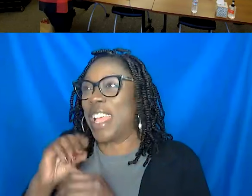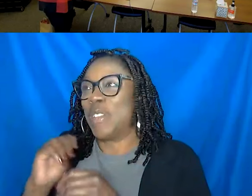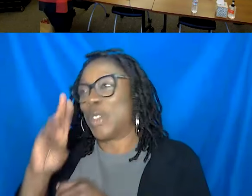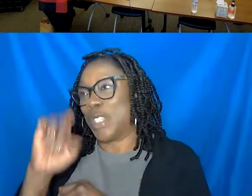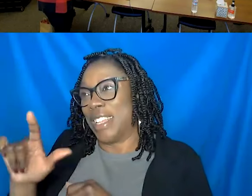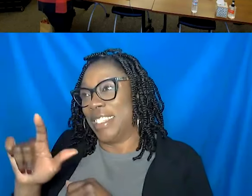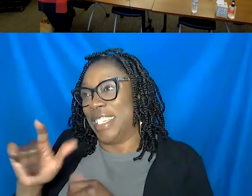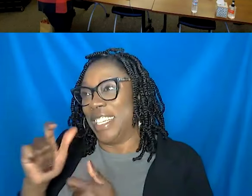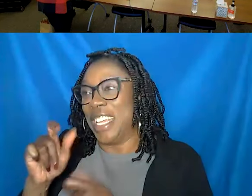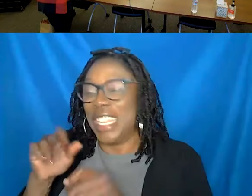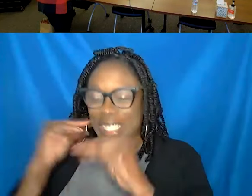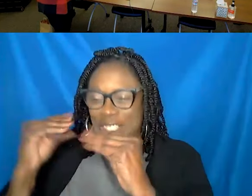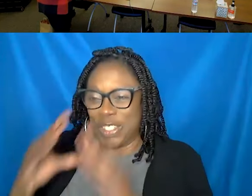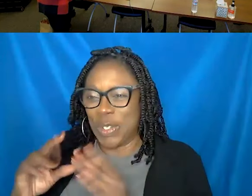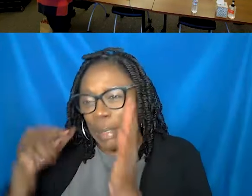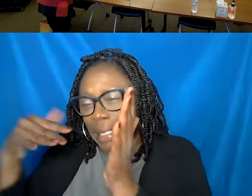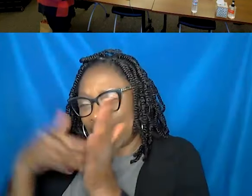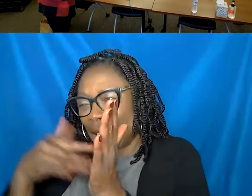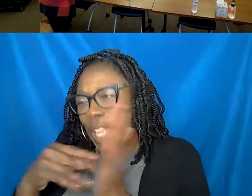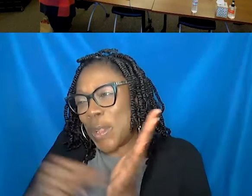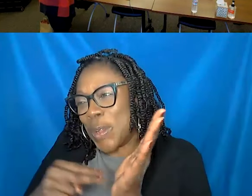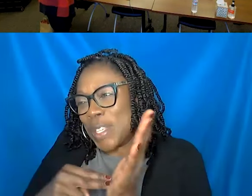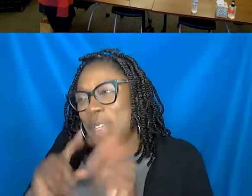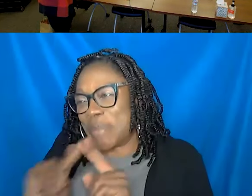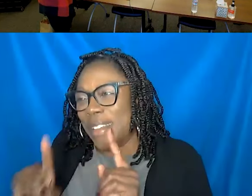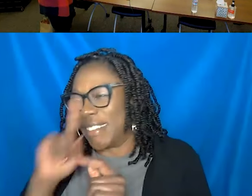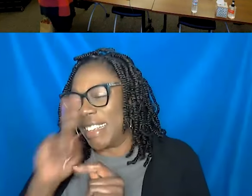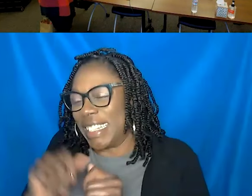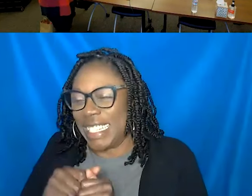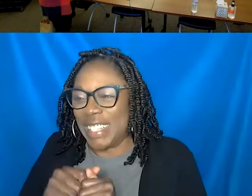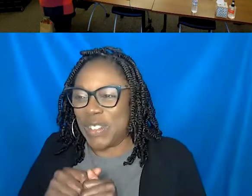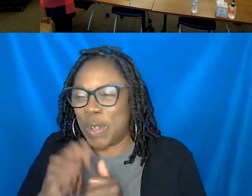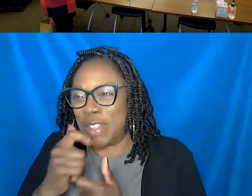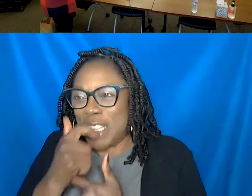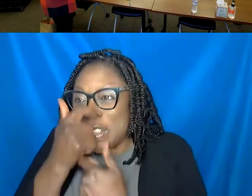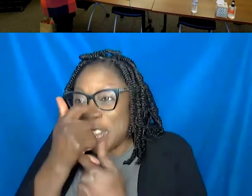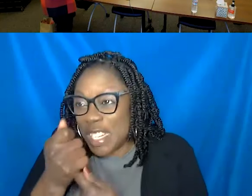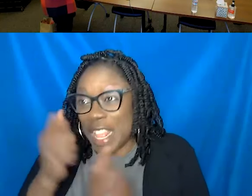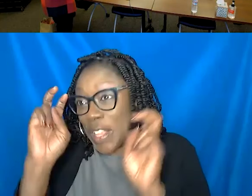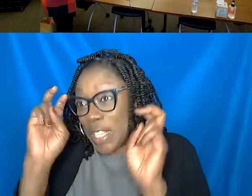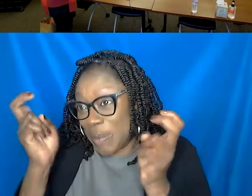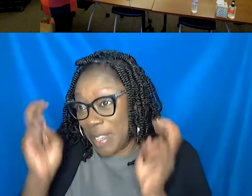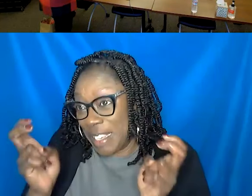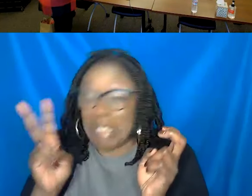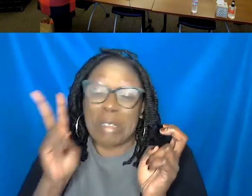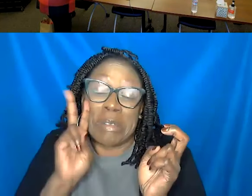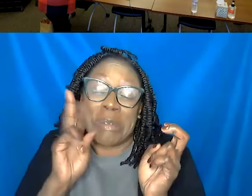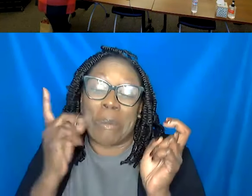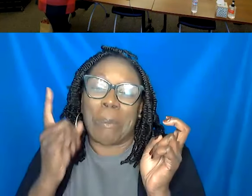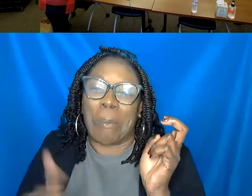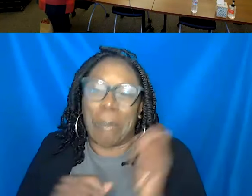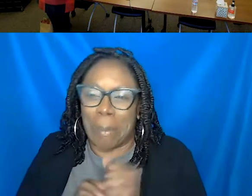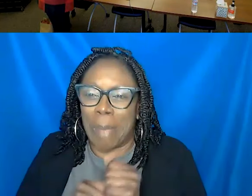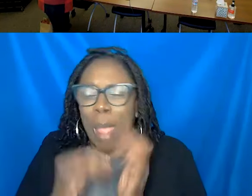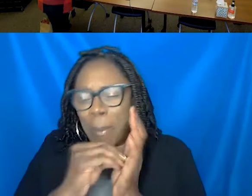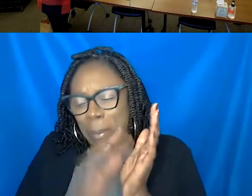studied nurses, but we do have some, we'll kind of get you interested in this topic and see where we go. I wrote